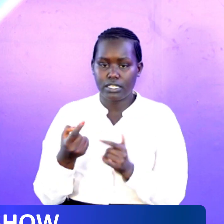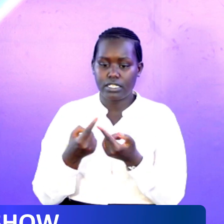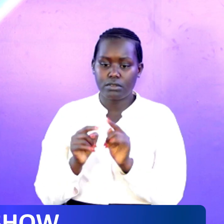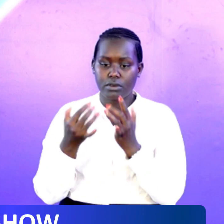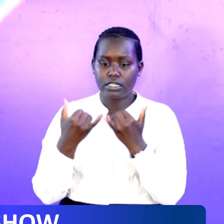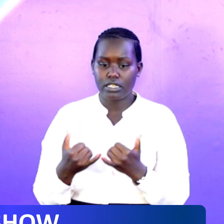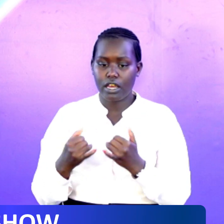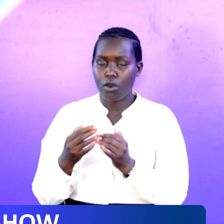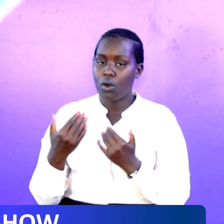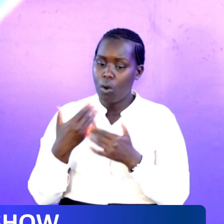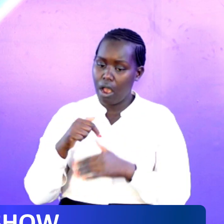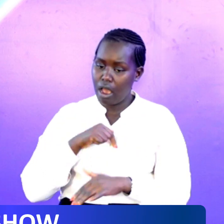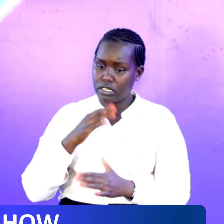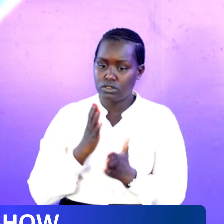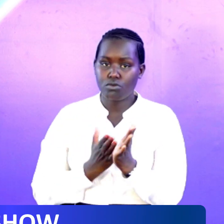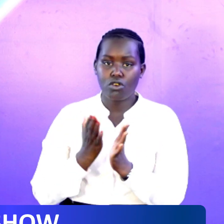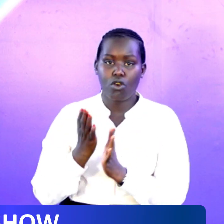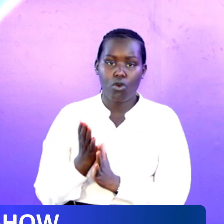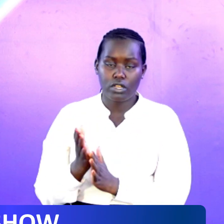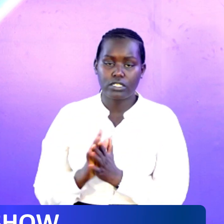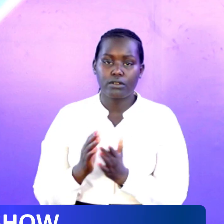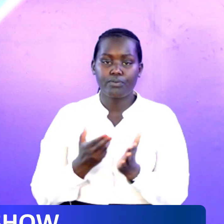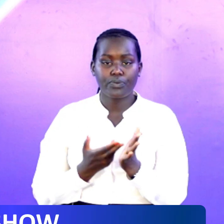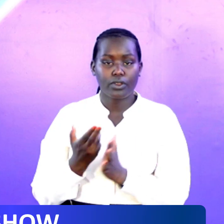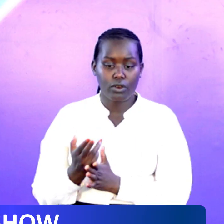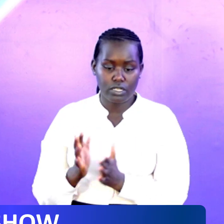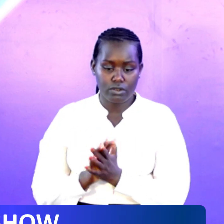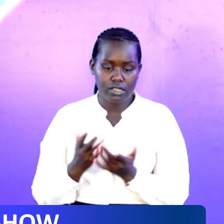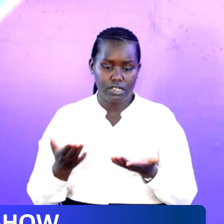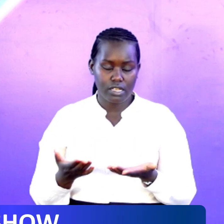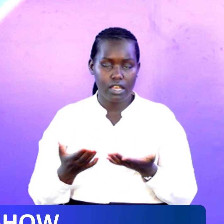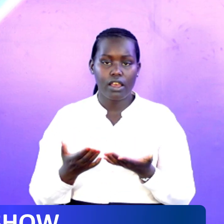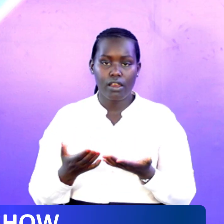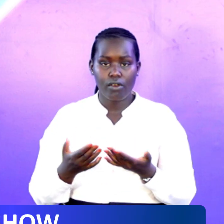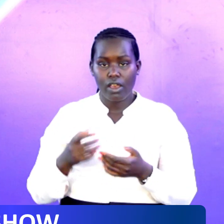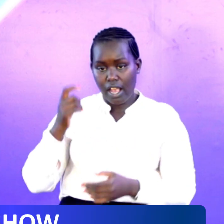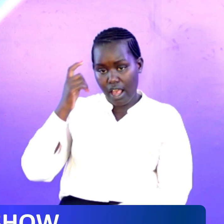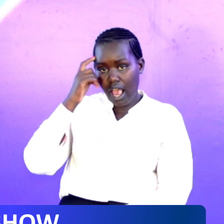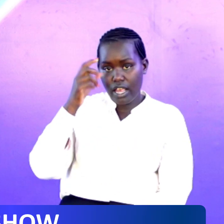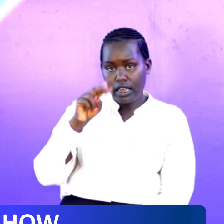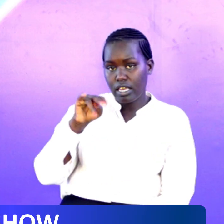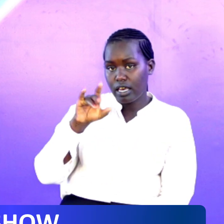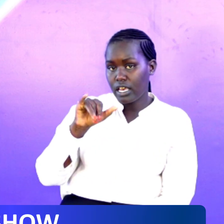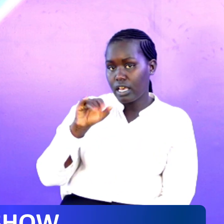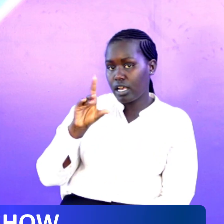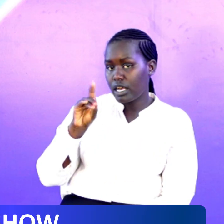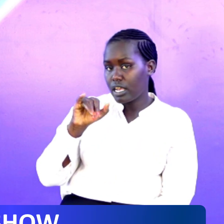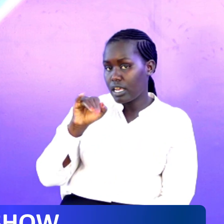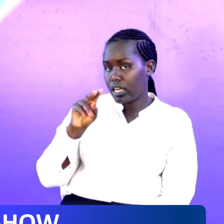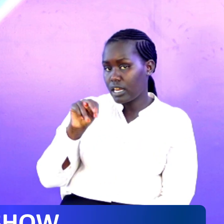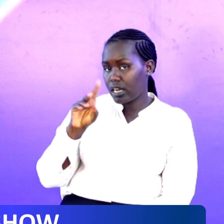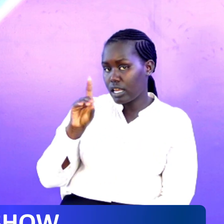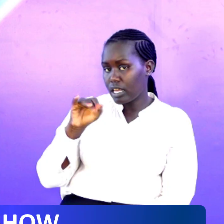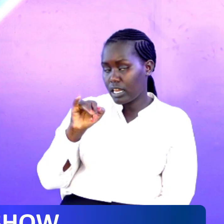let's be honest that we have to see this in a panoramic view. Yeah. I think Ndindi Nyoro is trying to look very trendy, but I think that